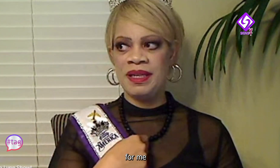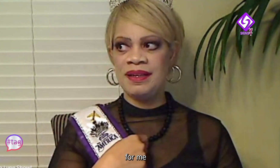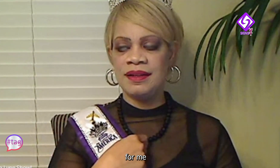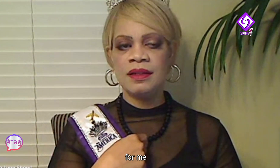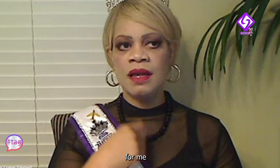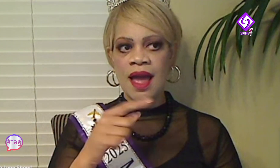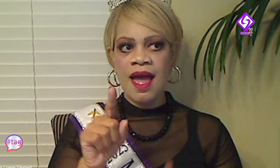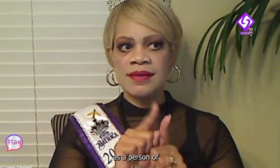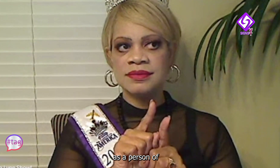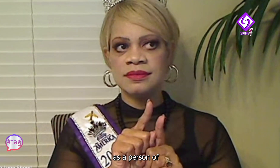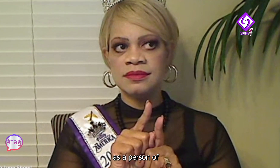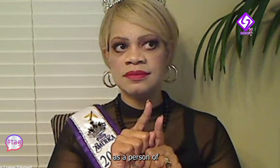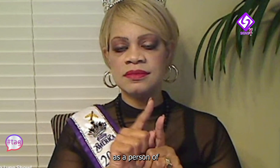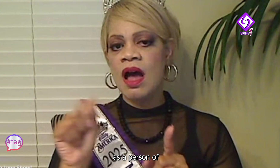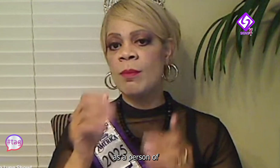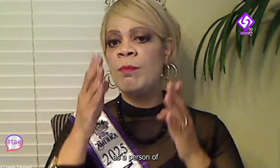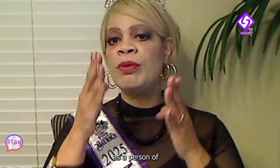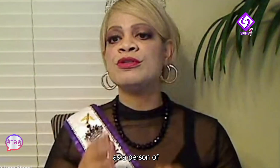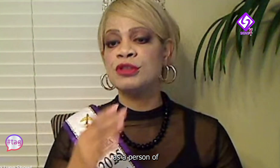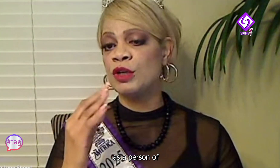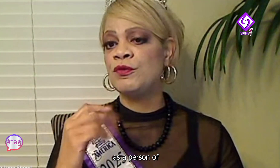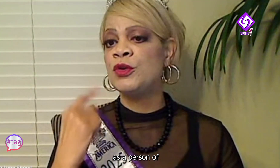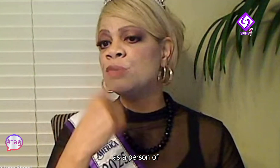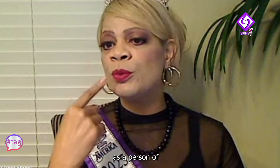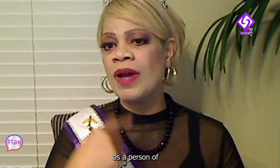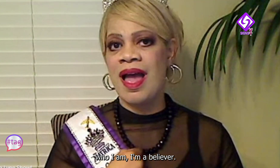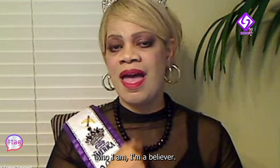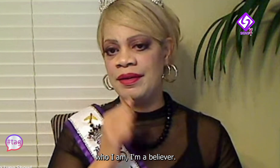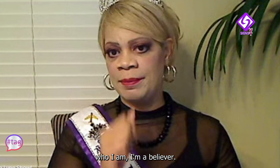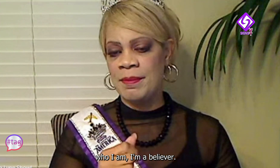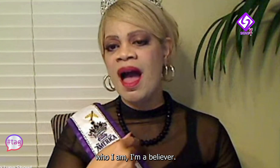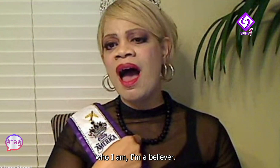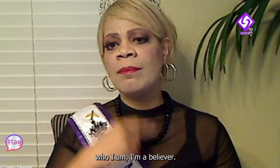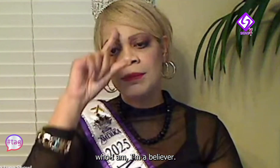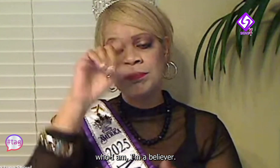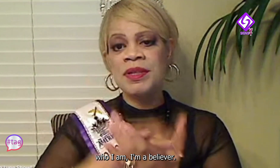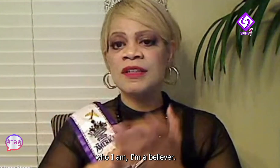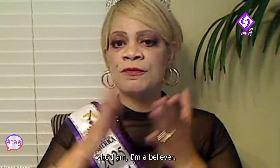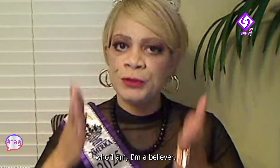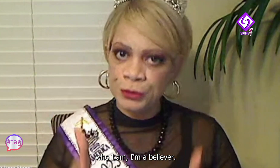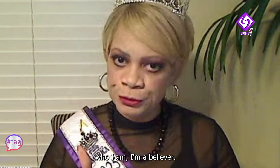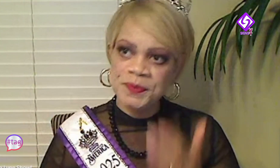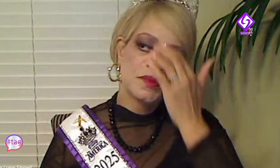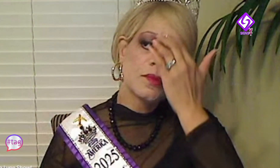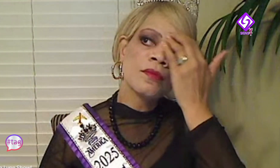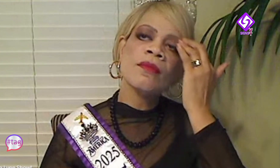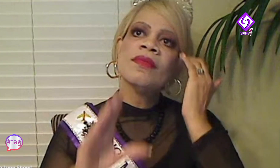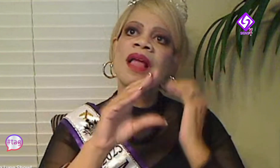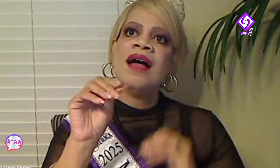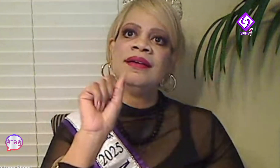for me, as a person of who I am, I'm a believer.